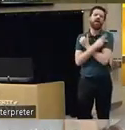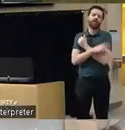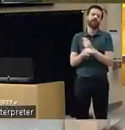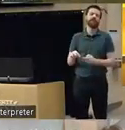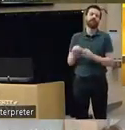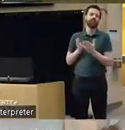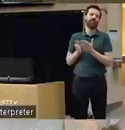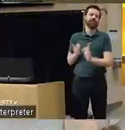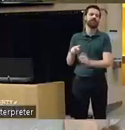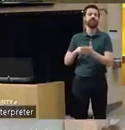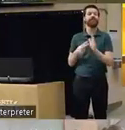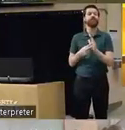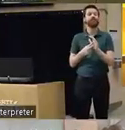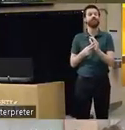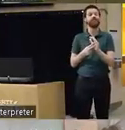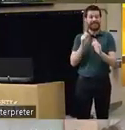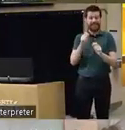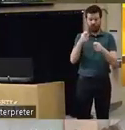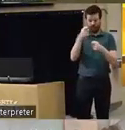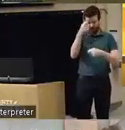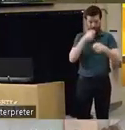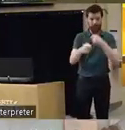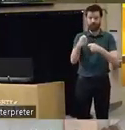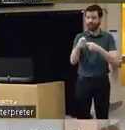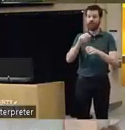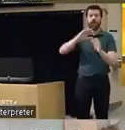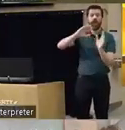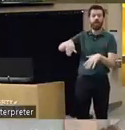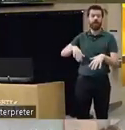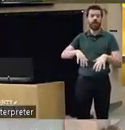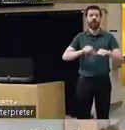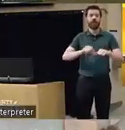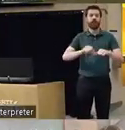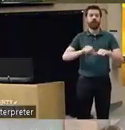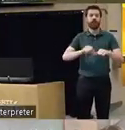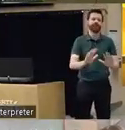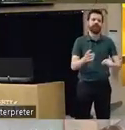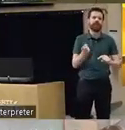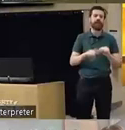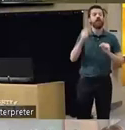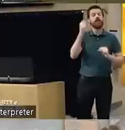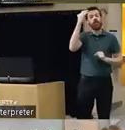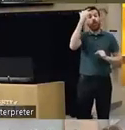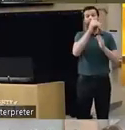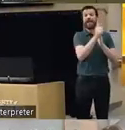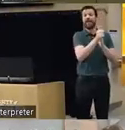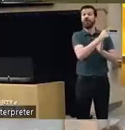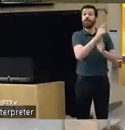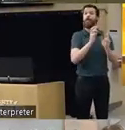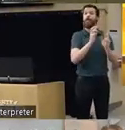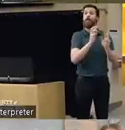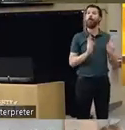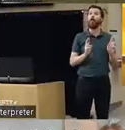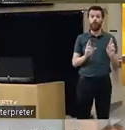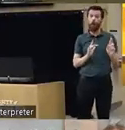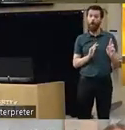service, and I don't think it can really replace outpatient specialty service. Although I know that from a leadership standpoint, there was hope that this was like